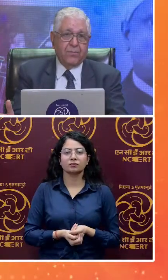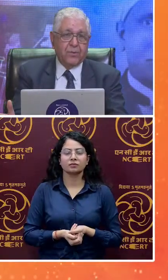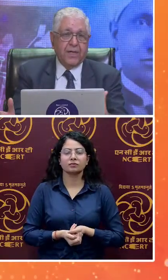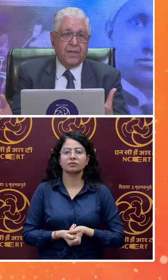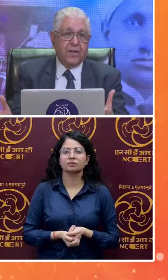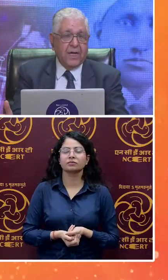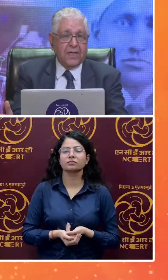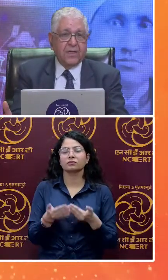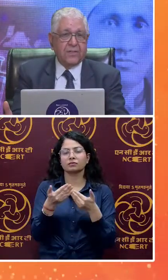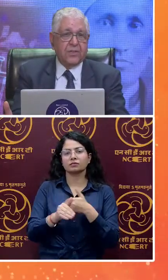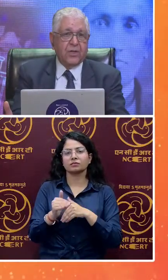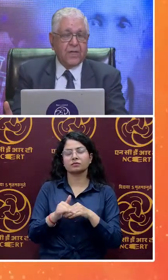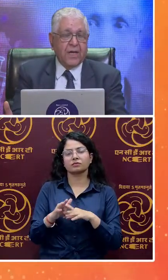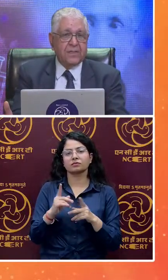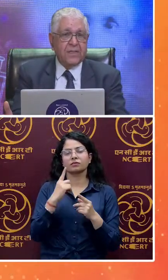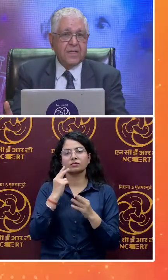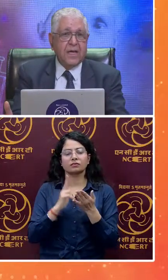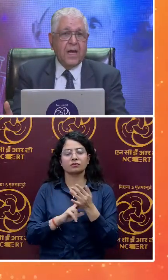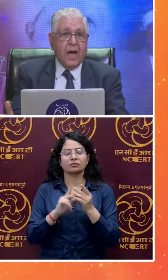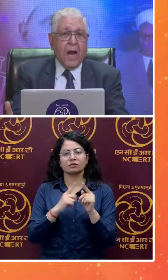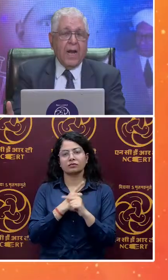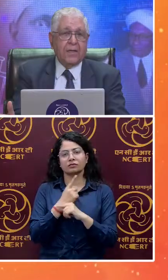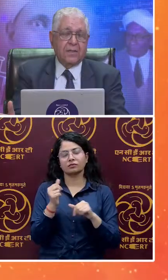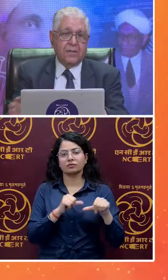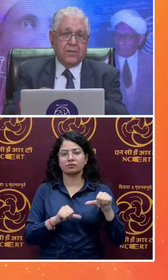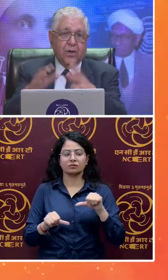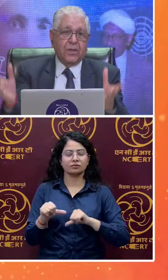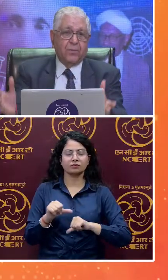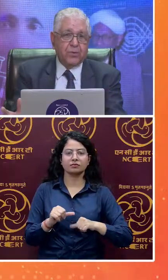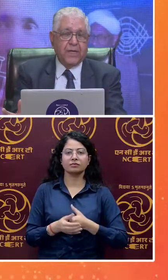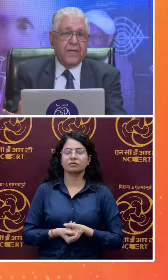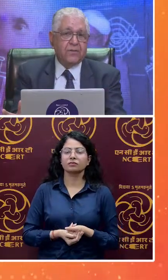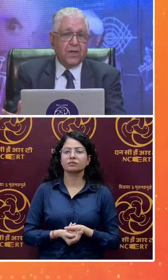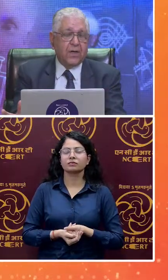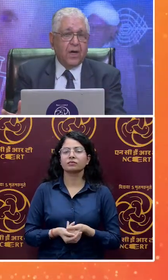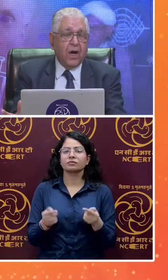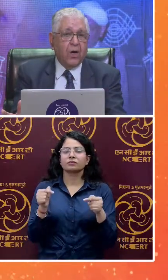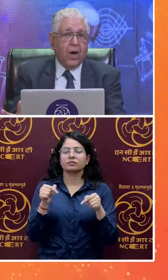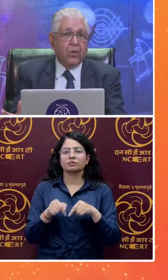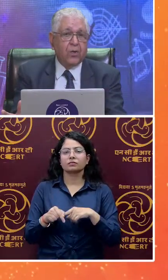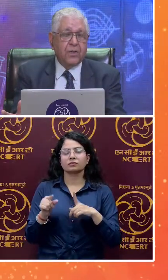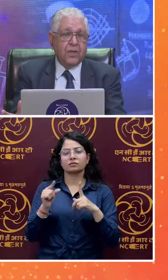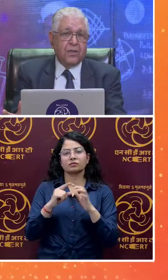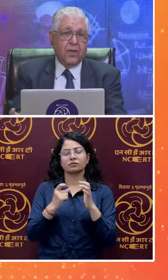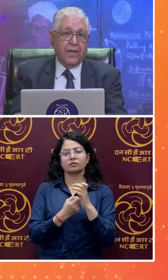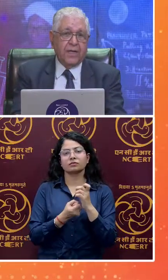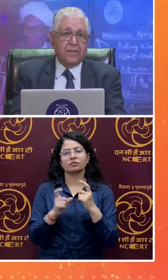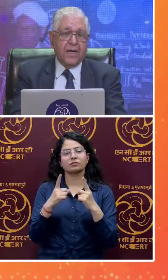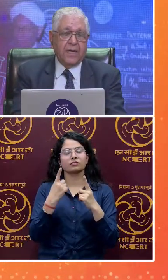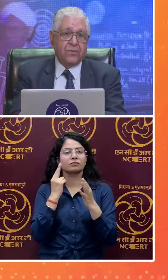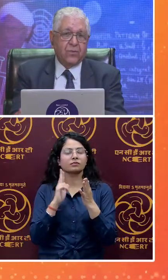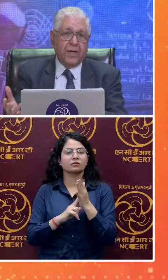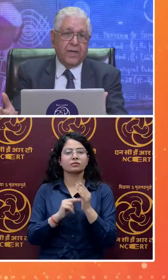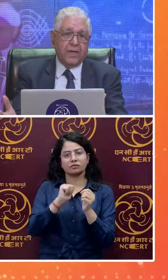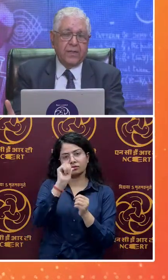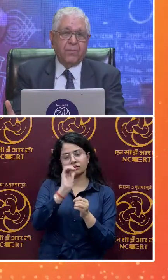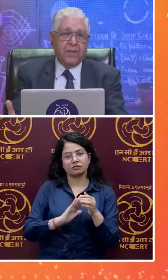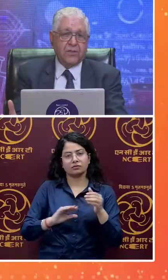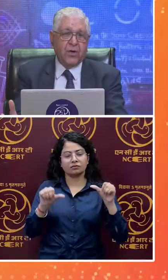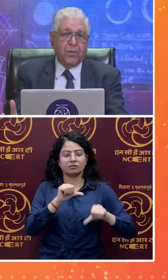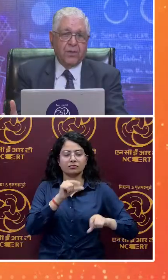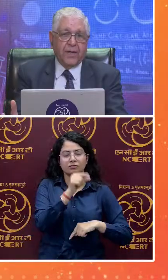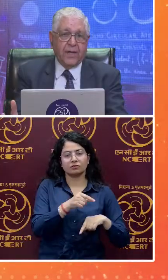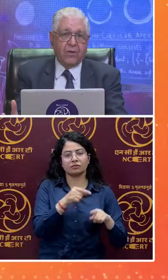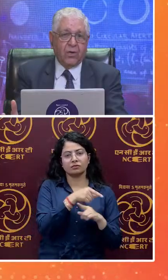the Proceedings of National Institute of Sciences, and now the proceedings are out. The Indian scientists wanted the